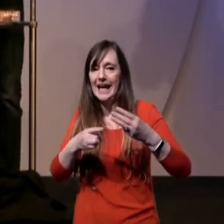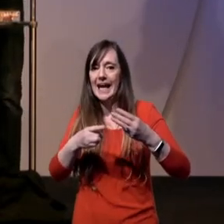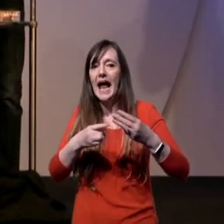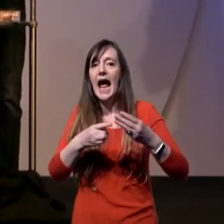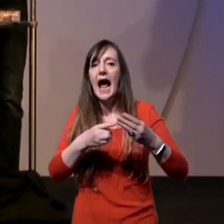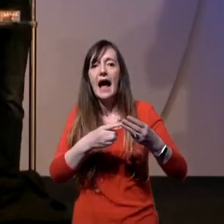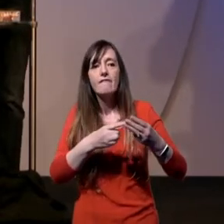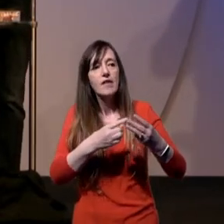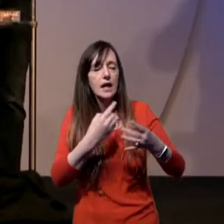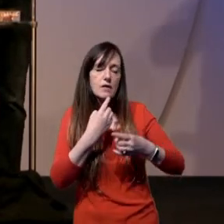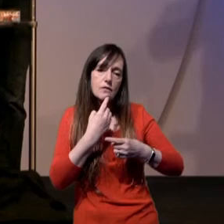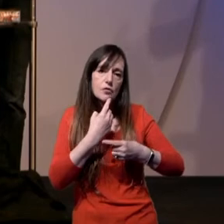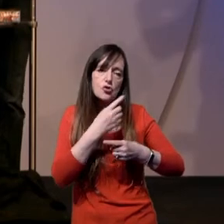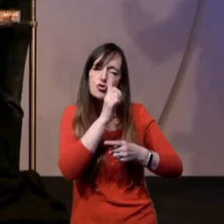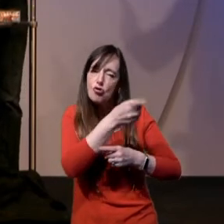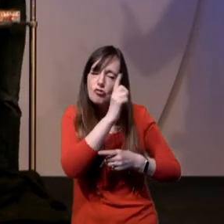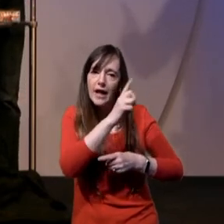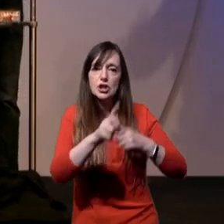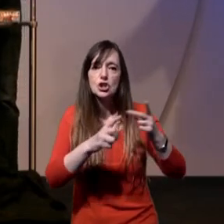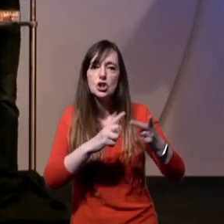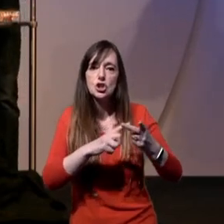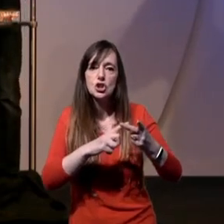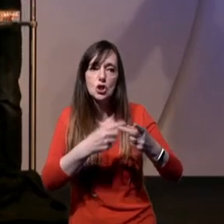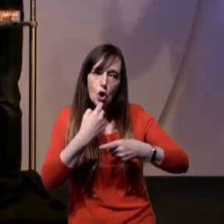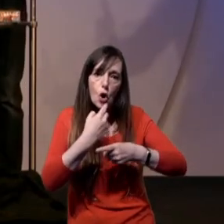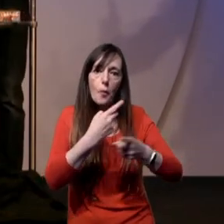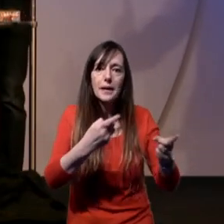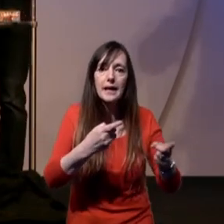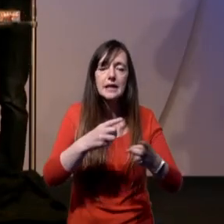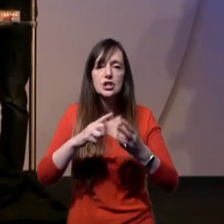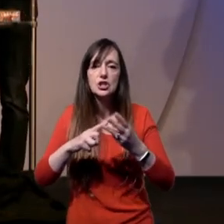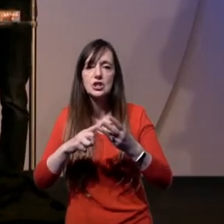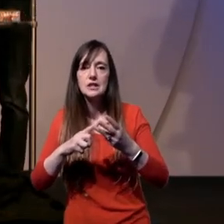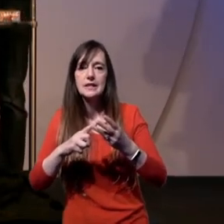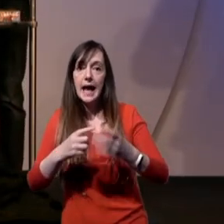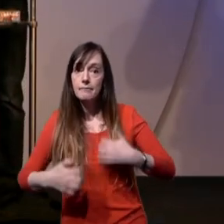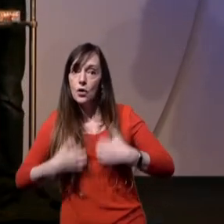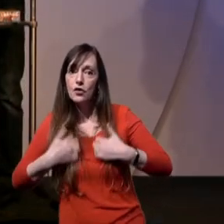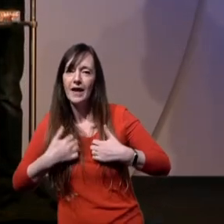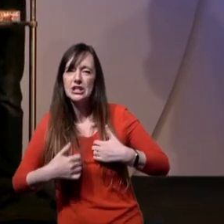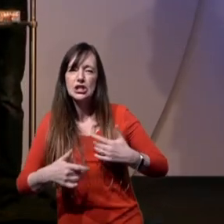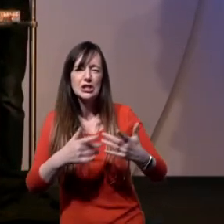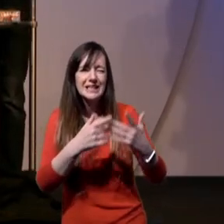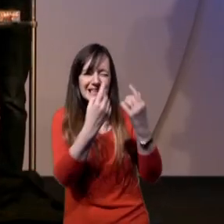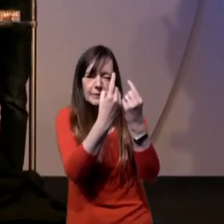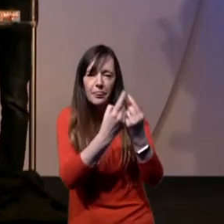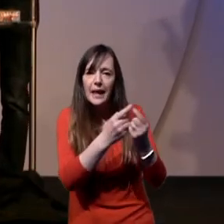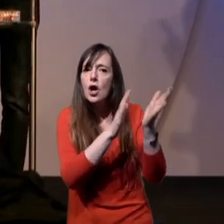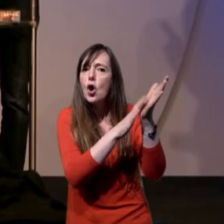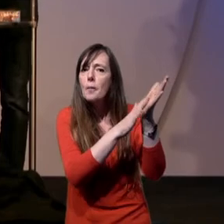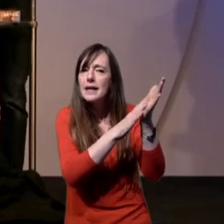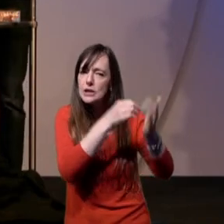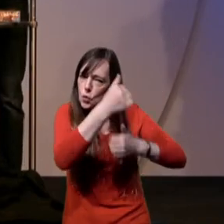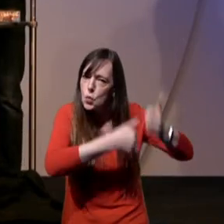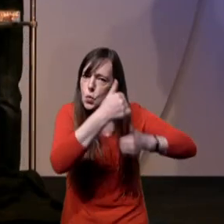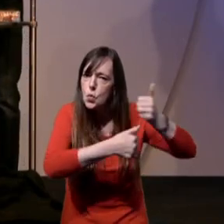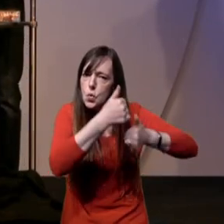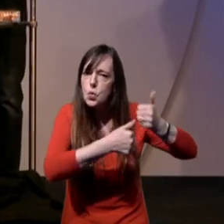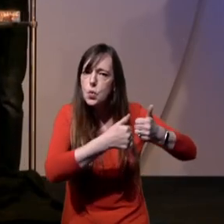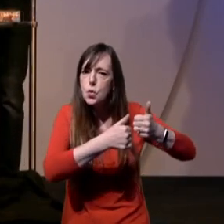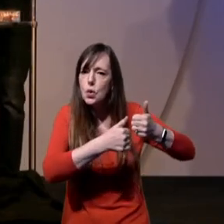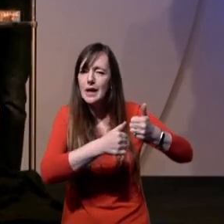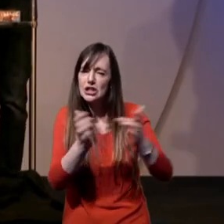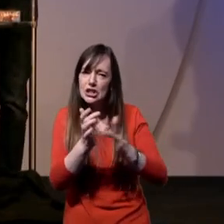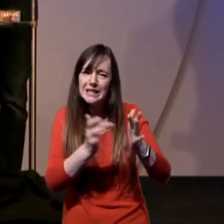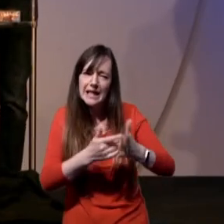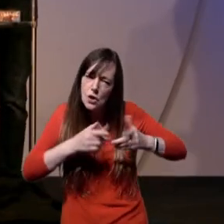a correction, and there is a motivation. There's a commendation. There is something that the church is doing well that Jesus says,